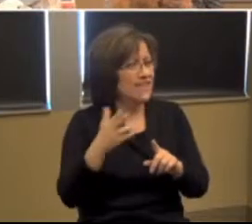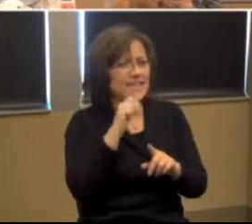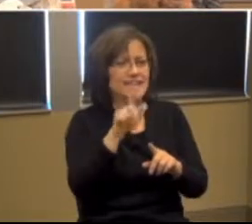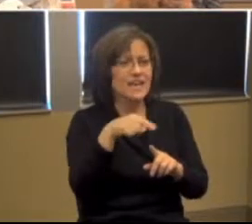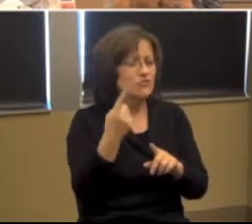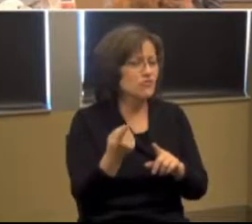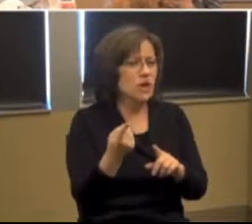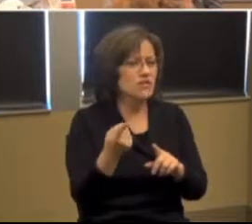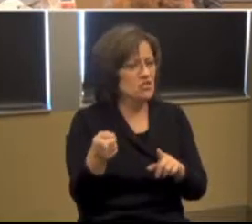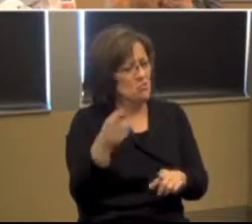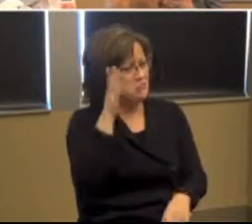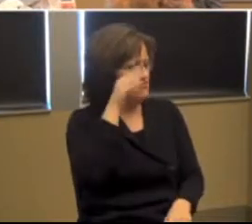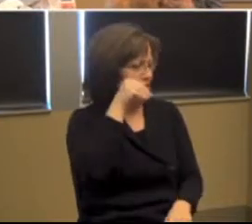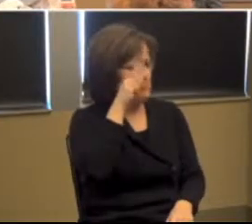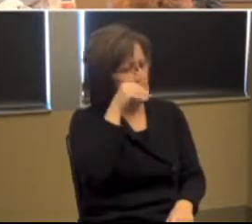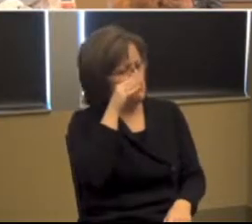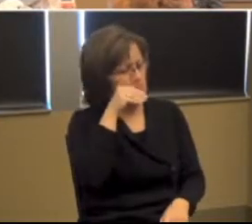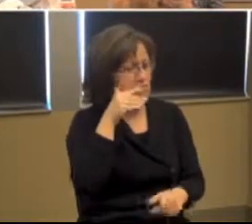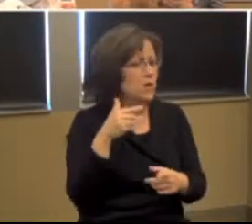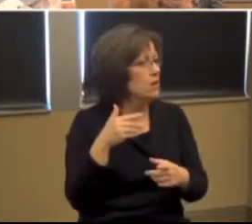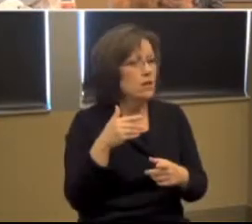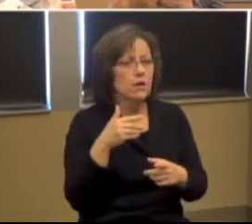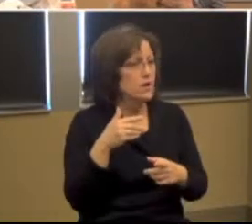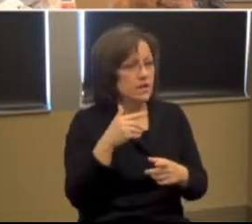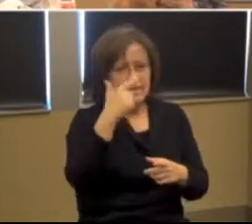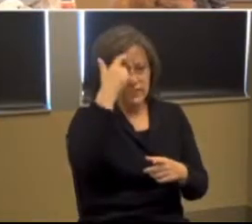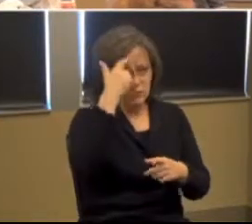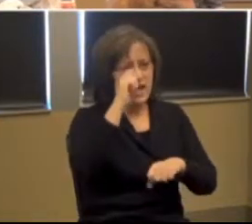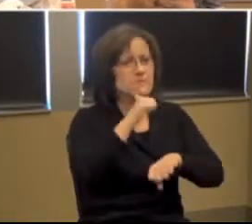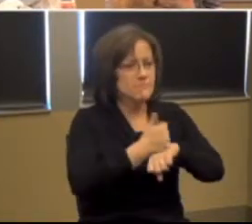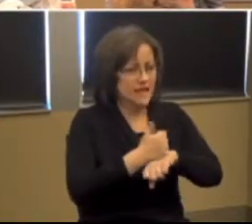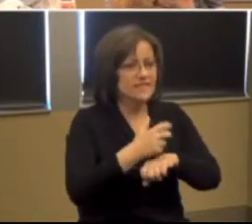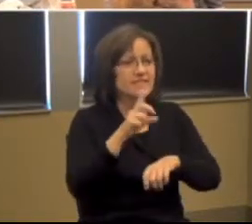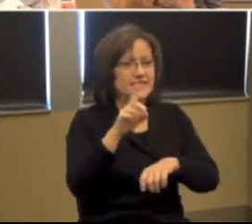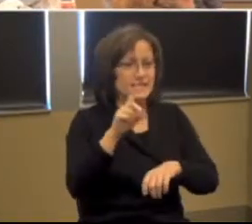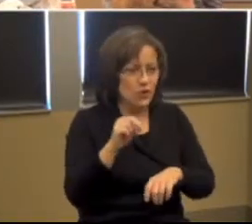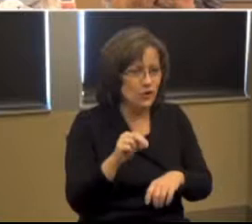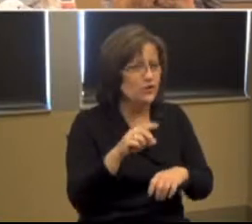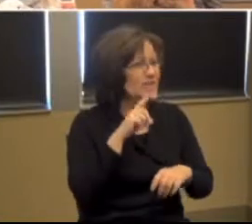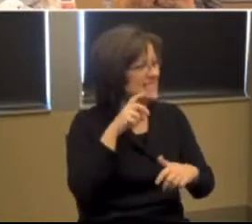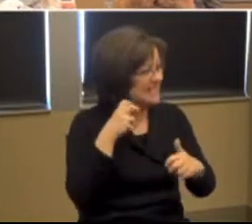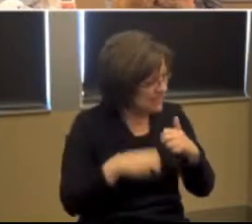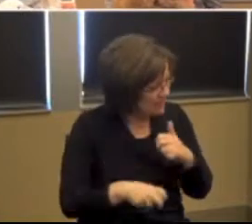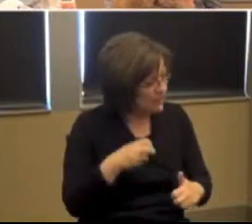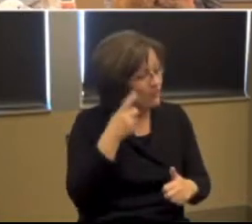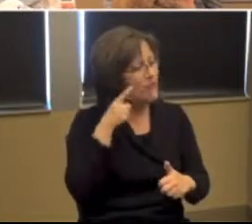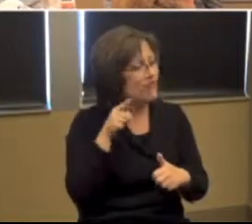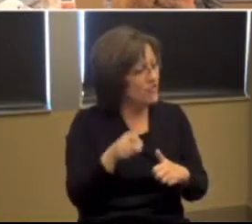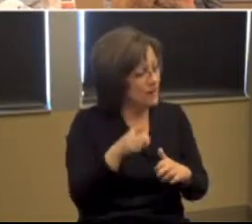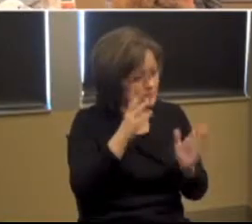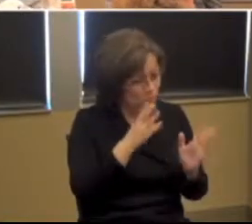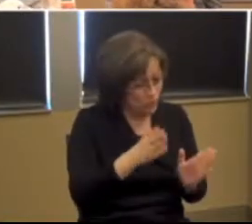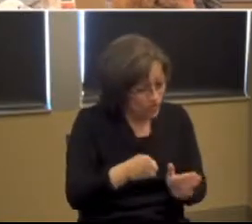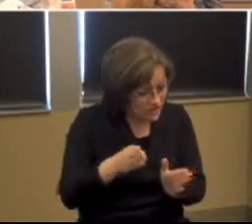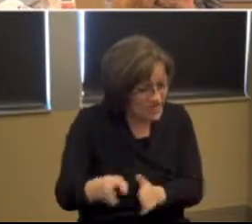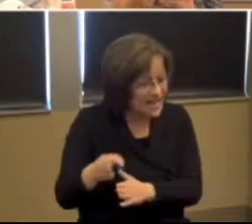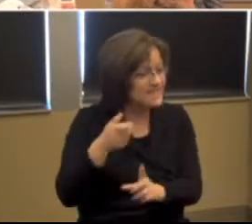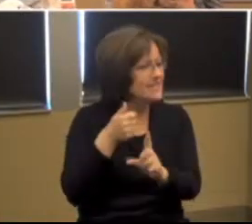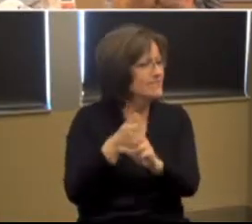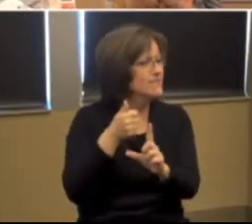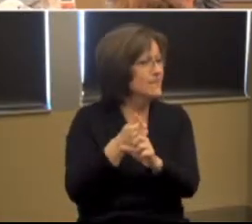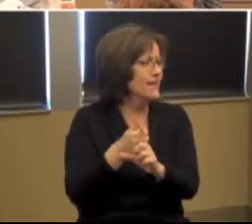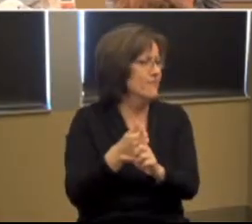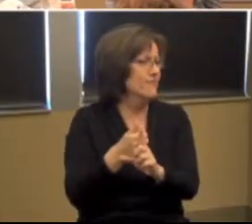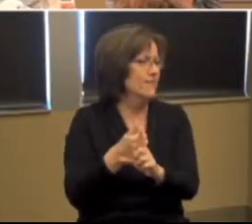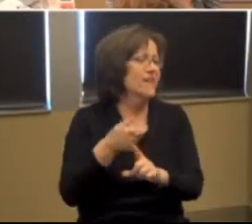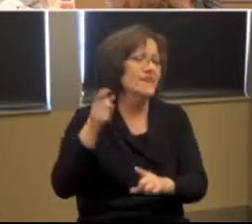just them being stubborn, guys. It's a brain-based disorder. It's difficult for them to organize themselves,